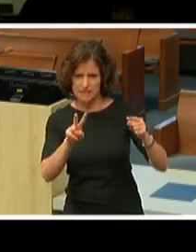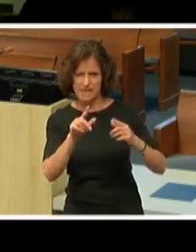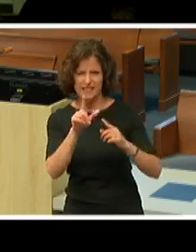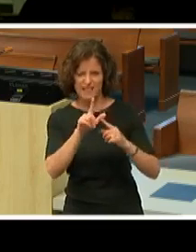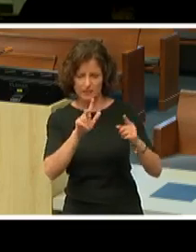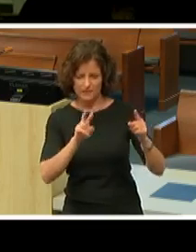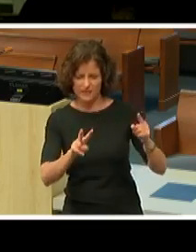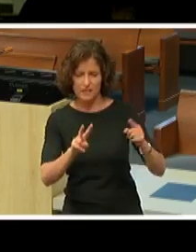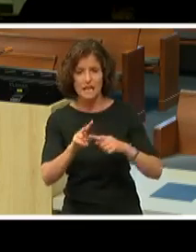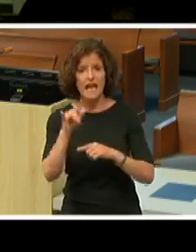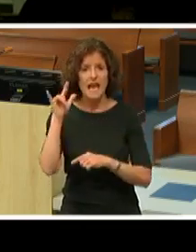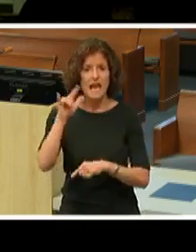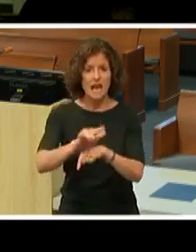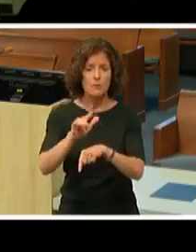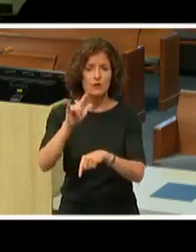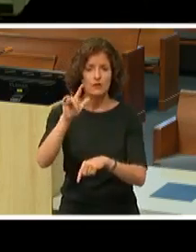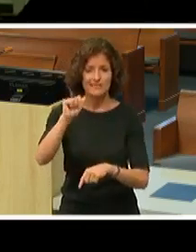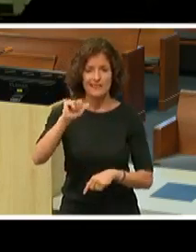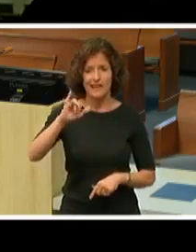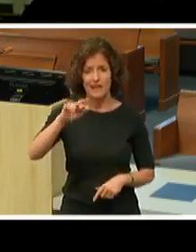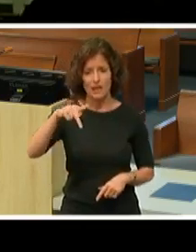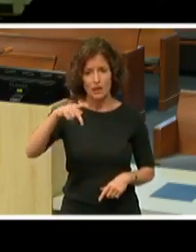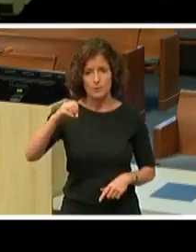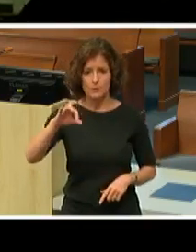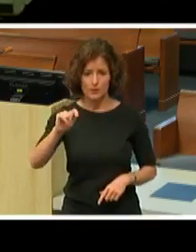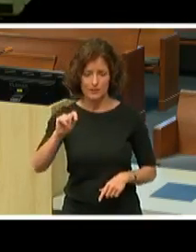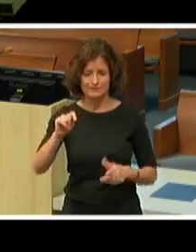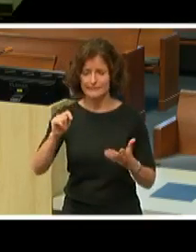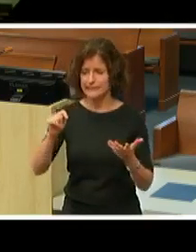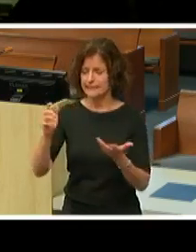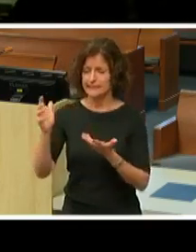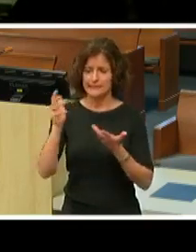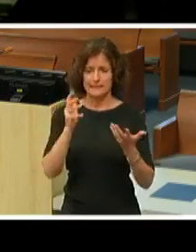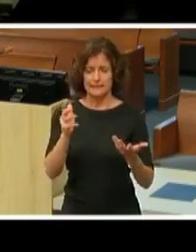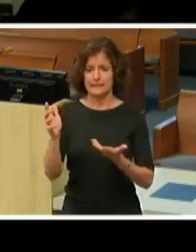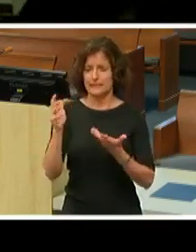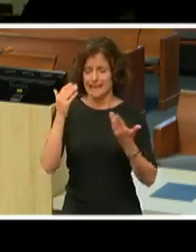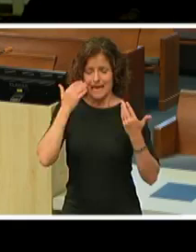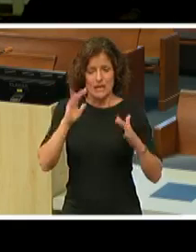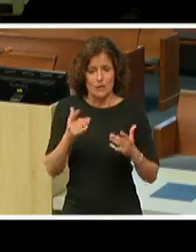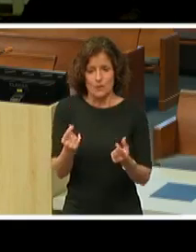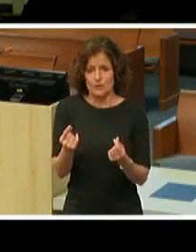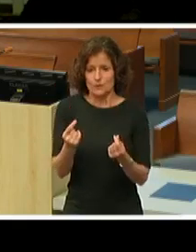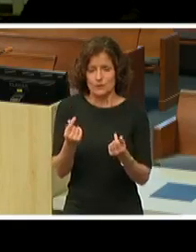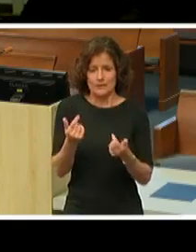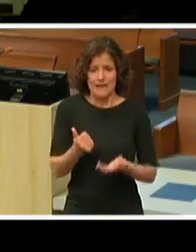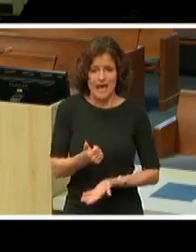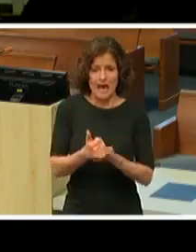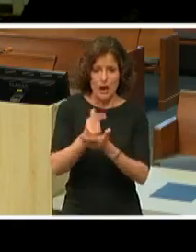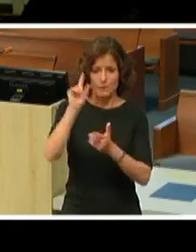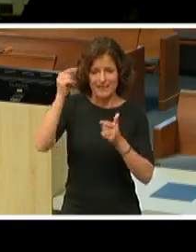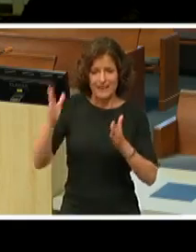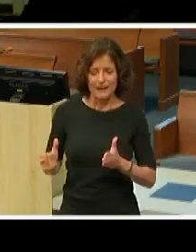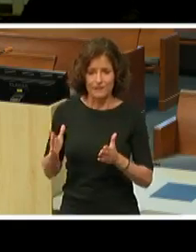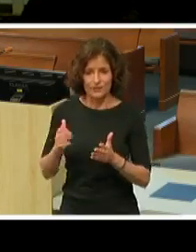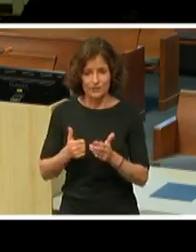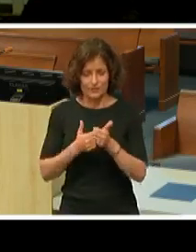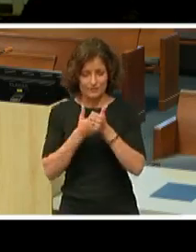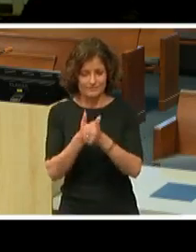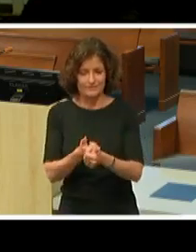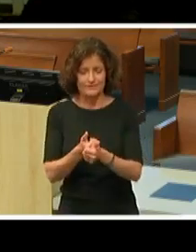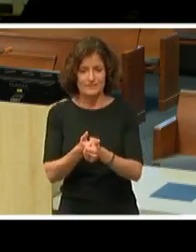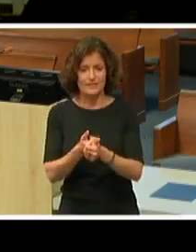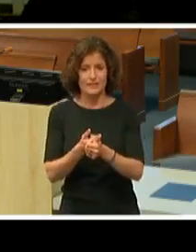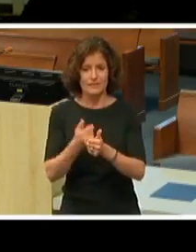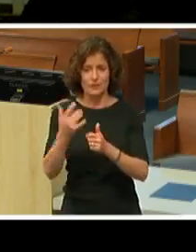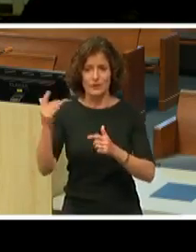which is airports, I don't know what we're doing to help the governor comply with folks flying in. Maybe